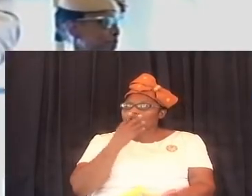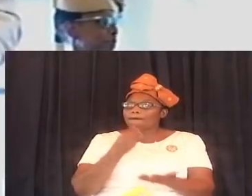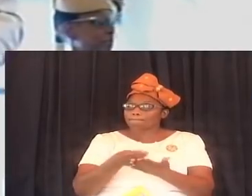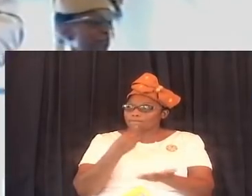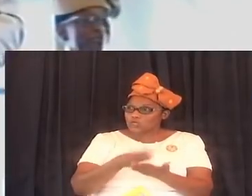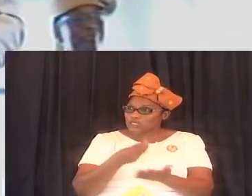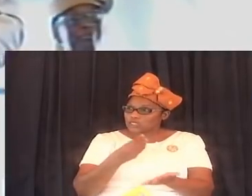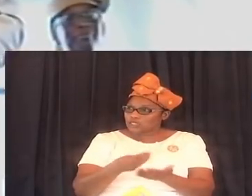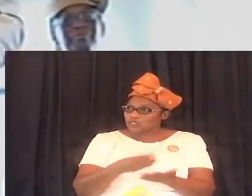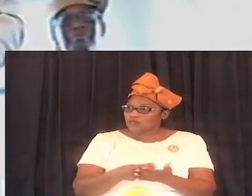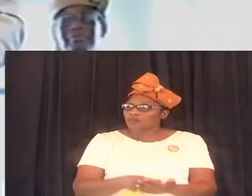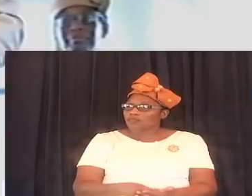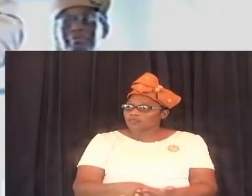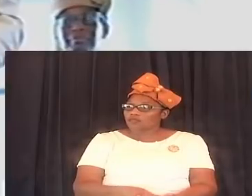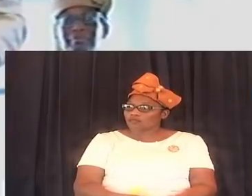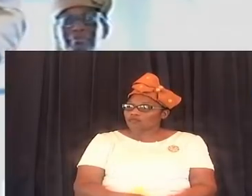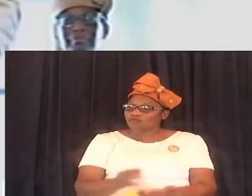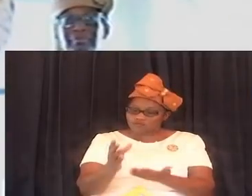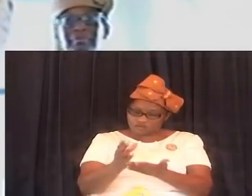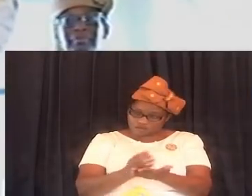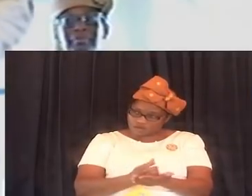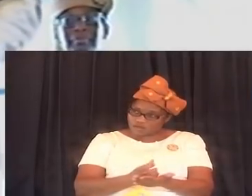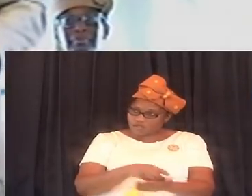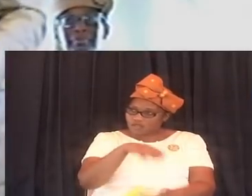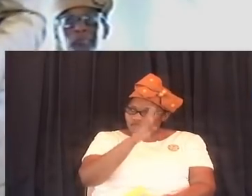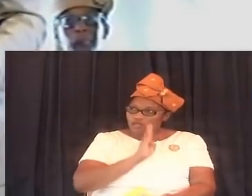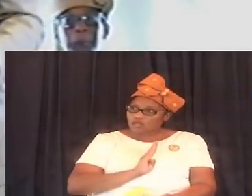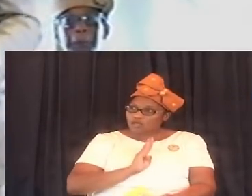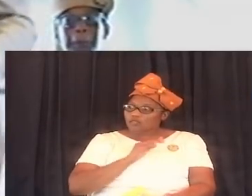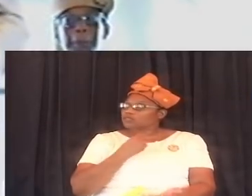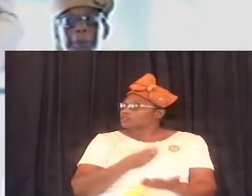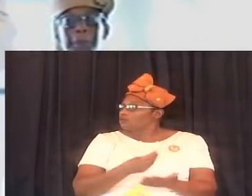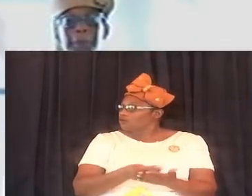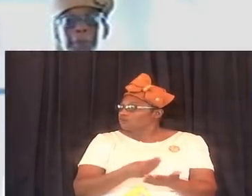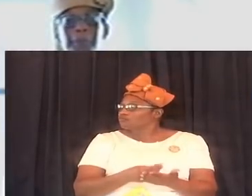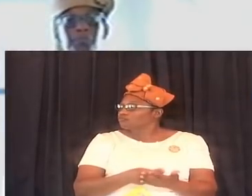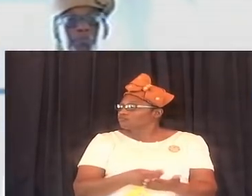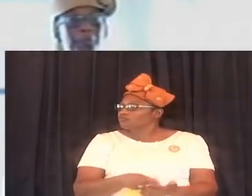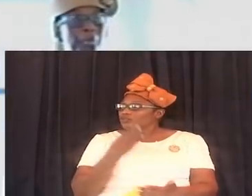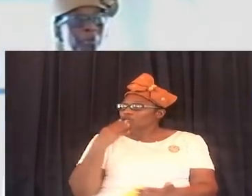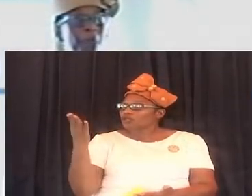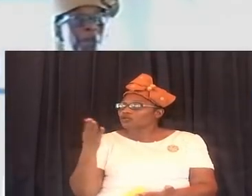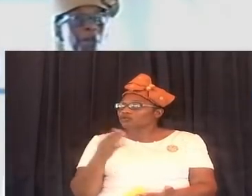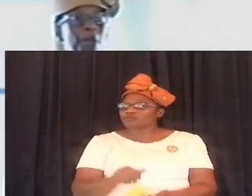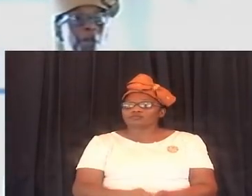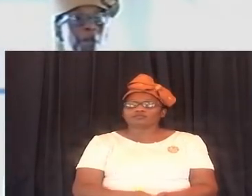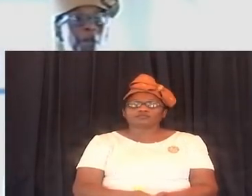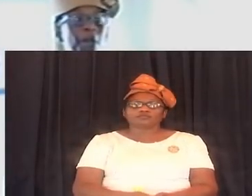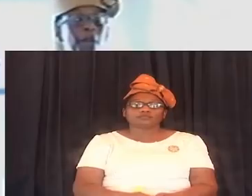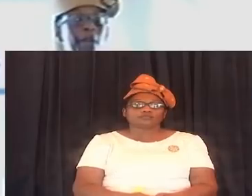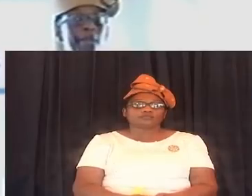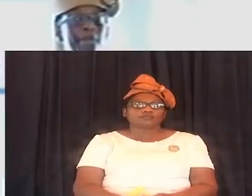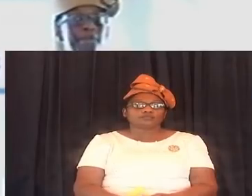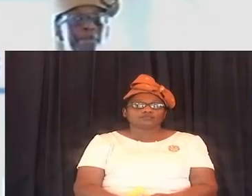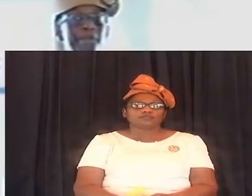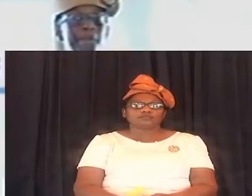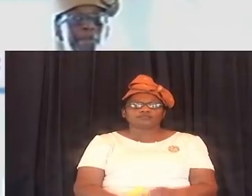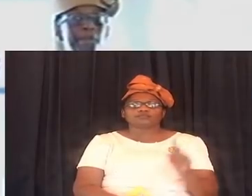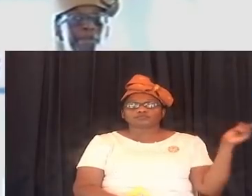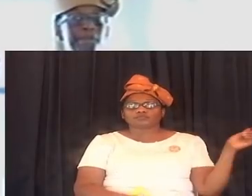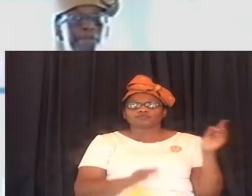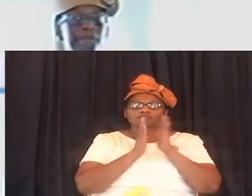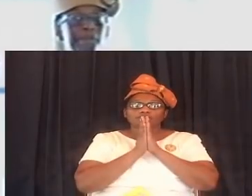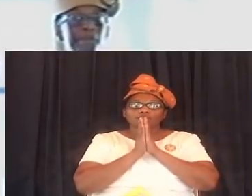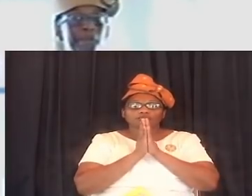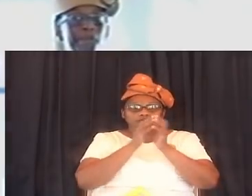Praise God. Praise God. All right, let me just ask everyone to just bow your head as I pray for the